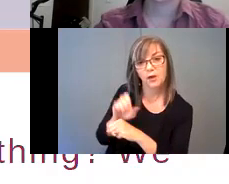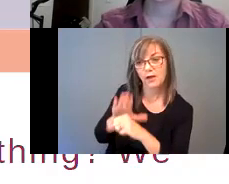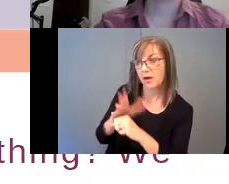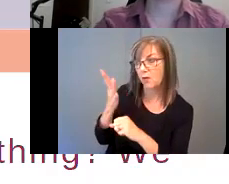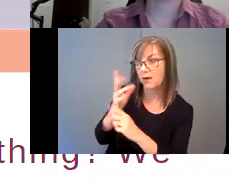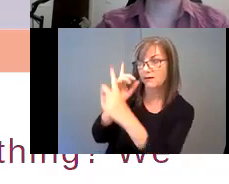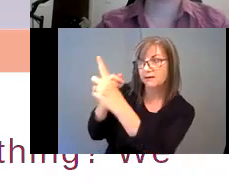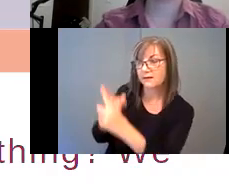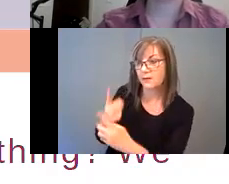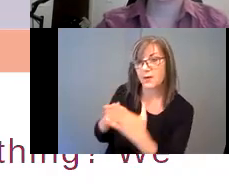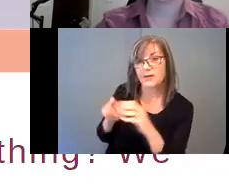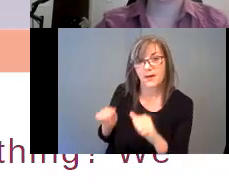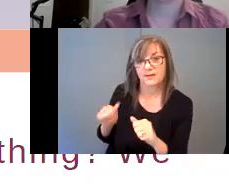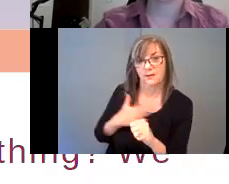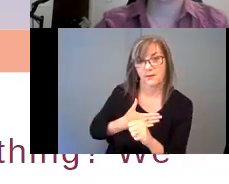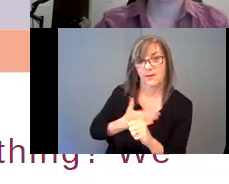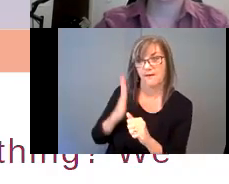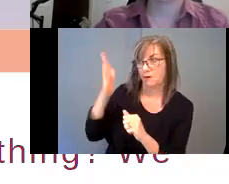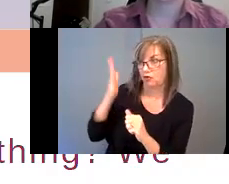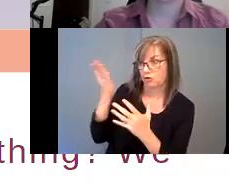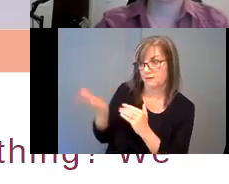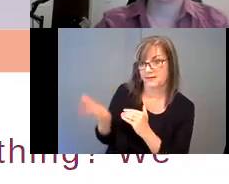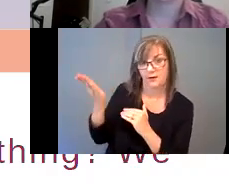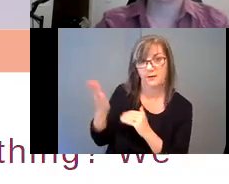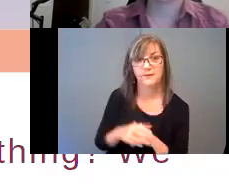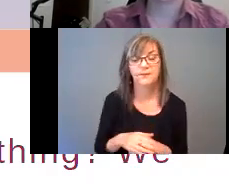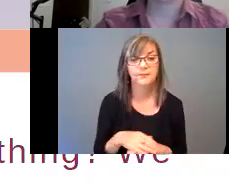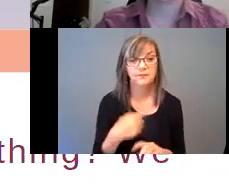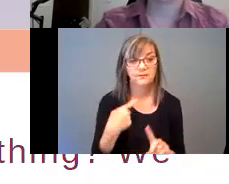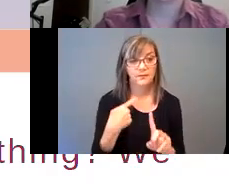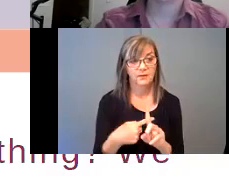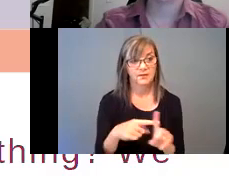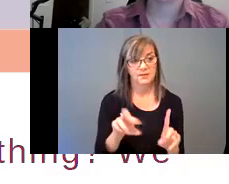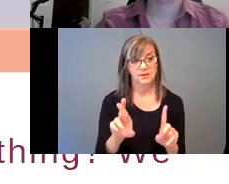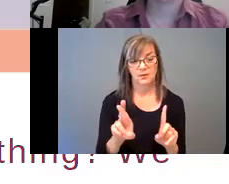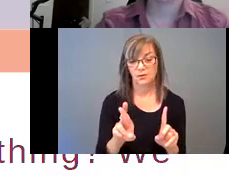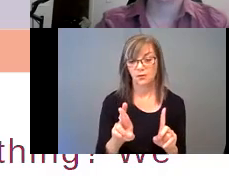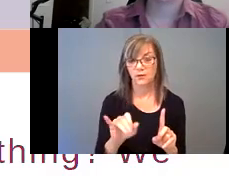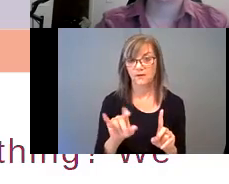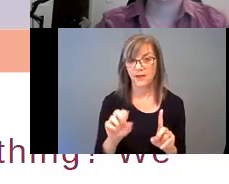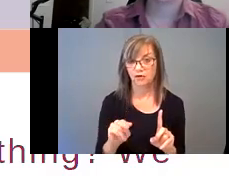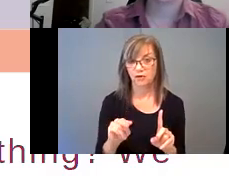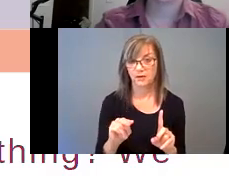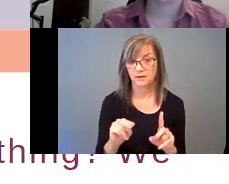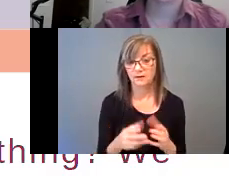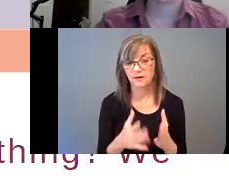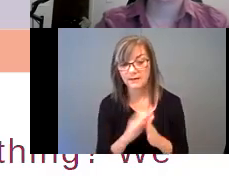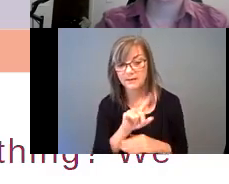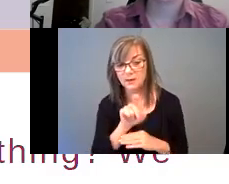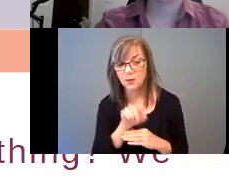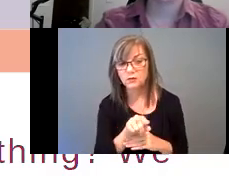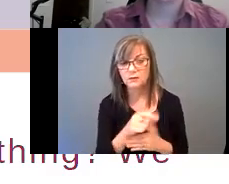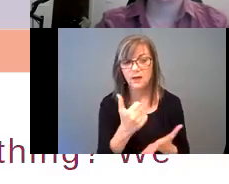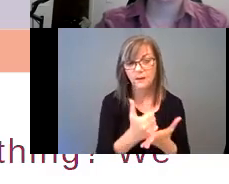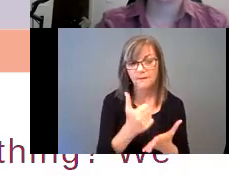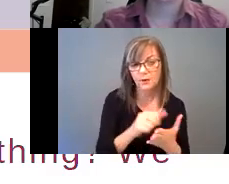possible for their future. And then we also have reflection. So asking questions like, would it be helpful to learn more